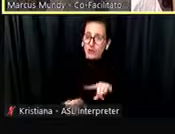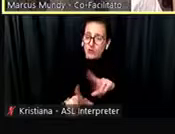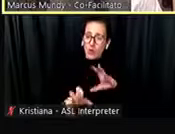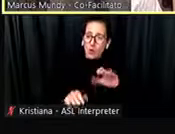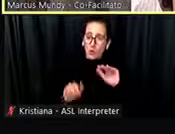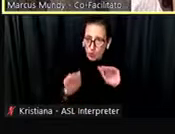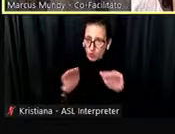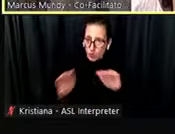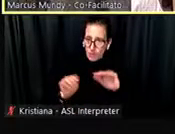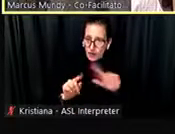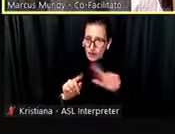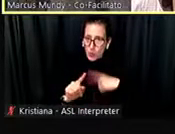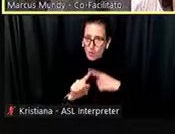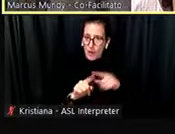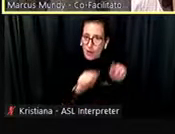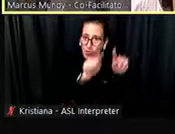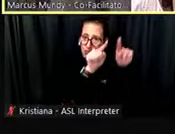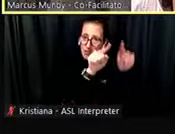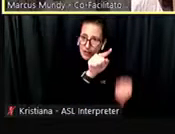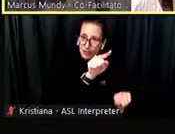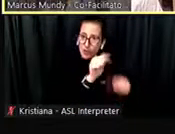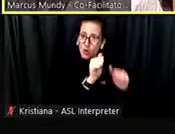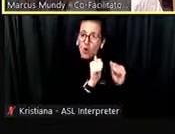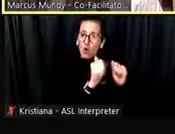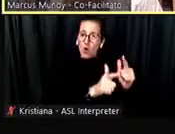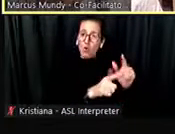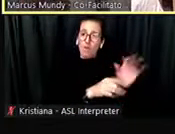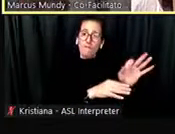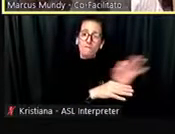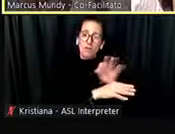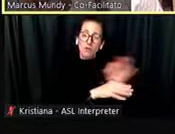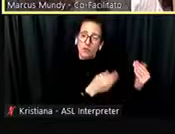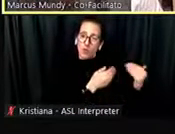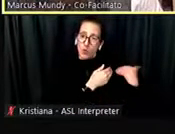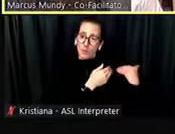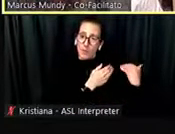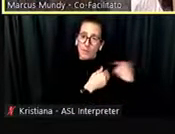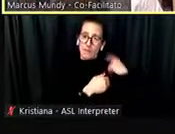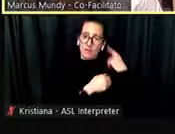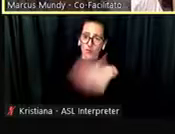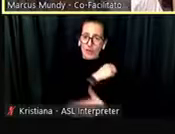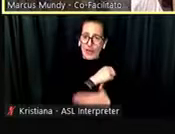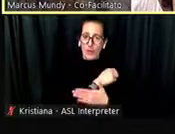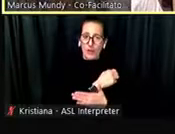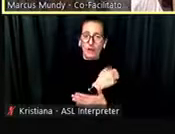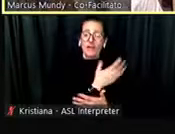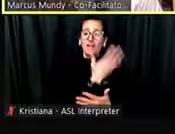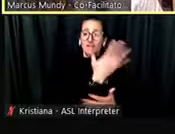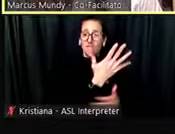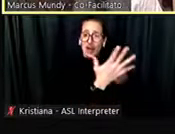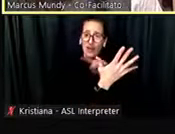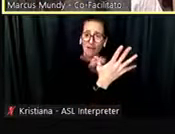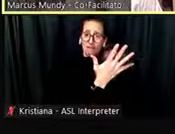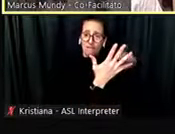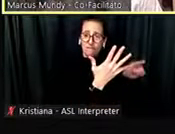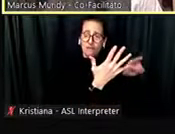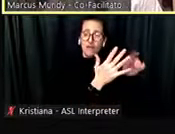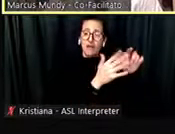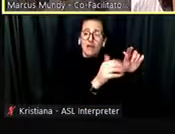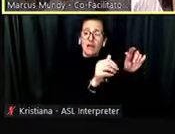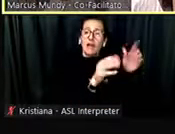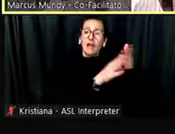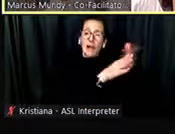functional areas that are going on in the county. So these are the 5 areas, and this is what makes it up. For example, we can